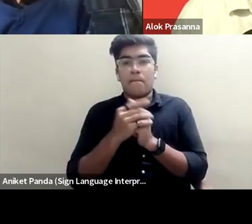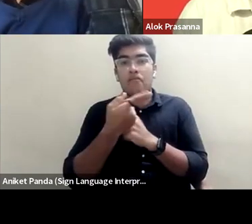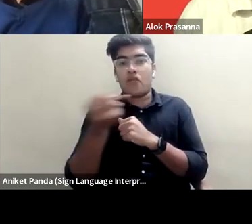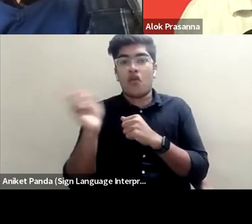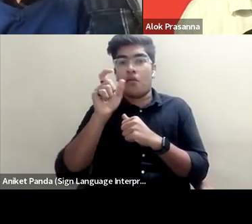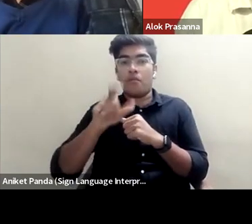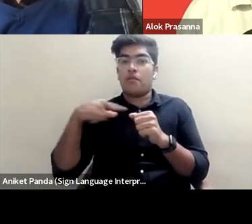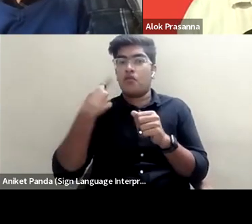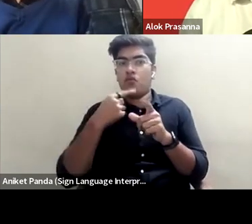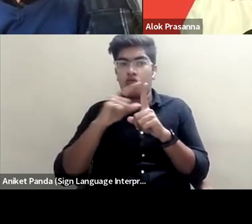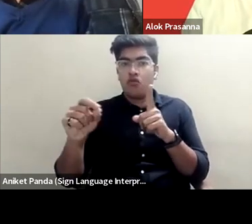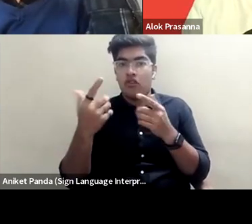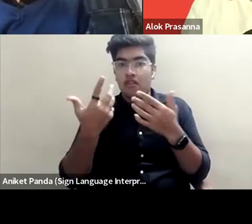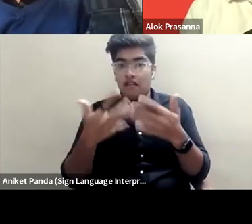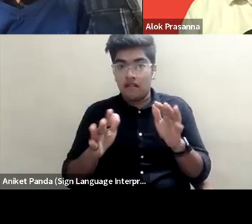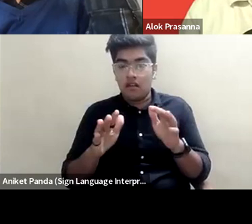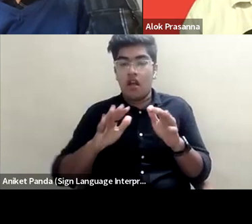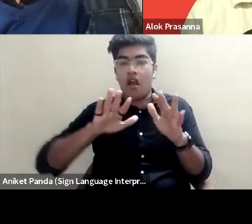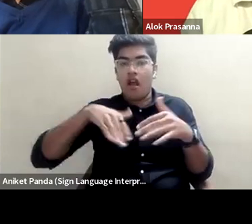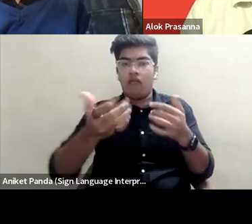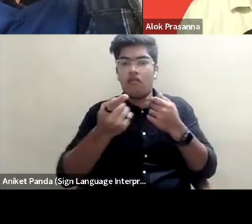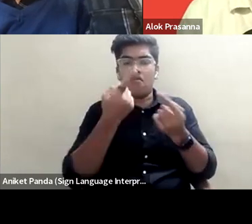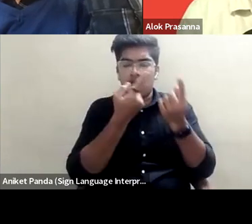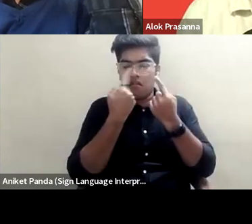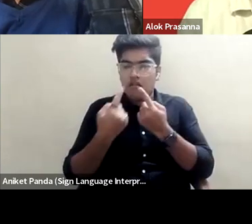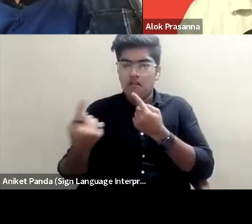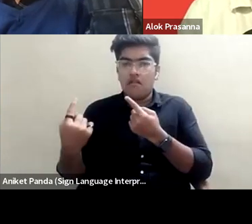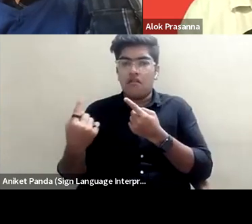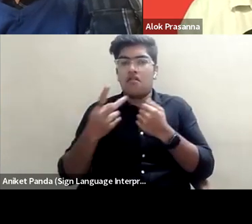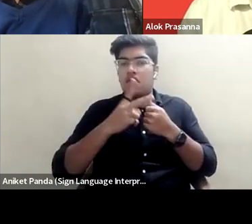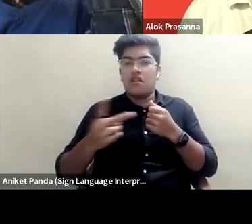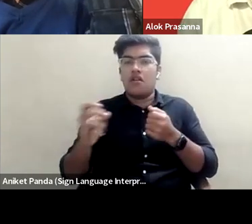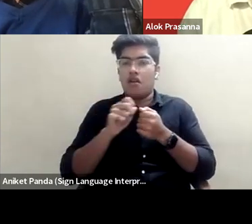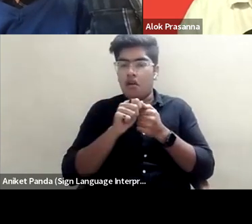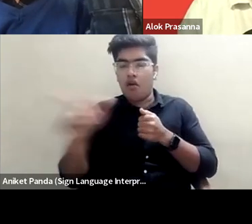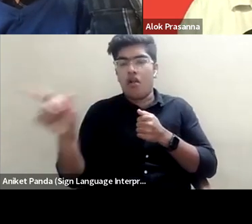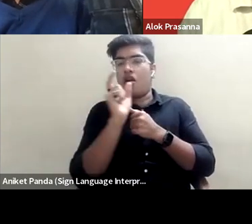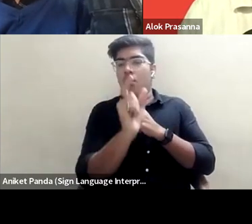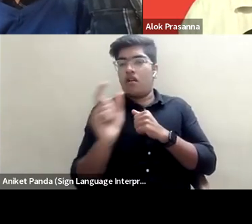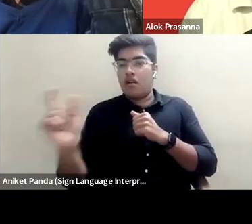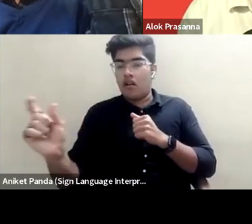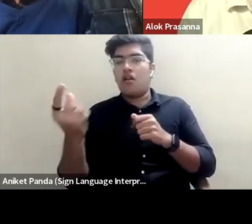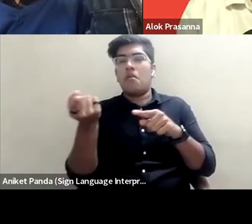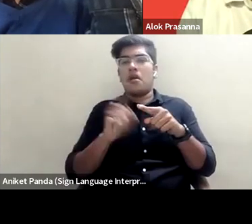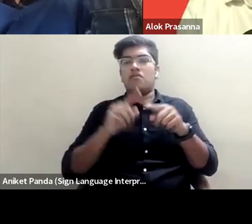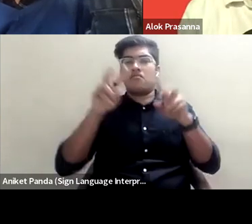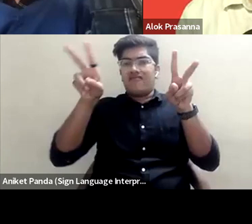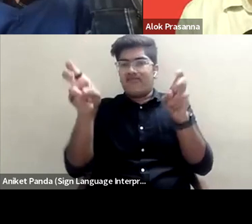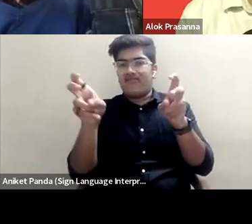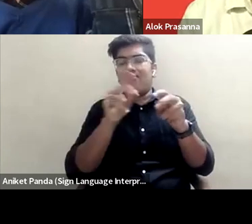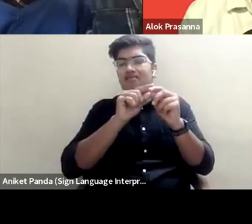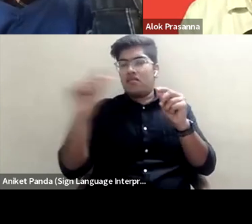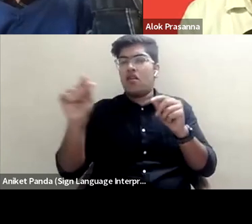after examining every word and every clause of the